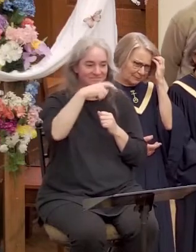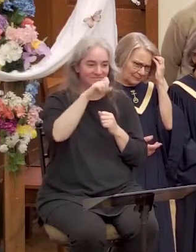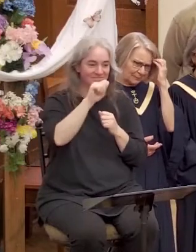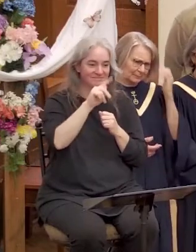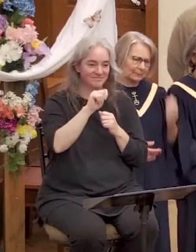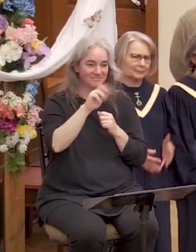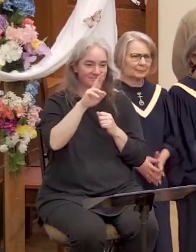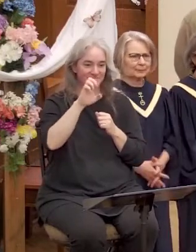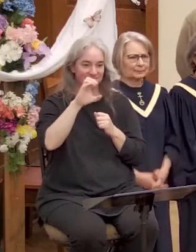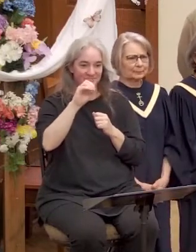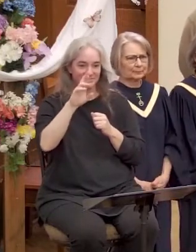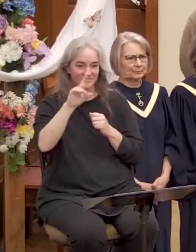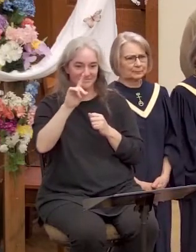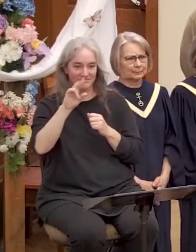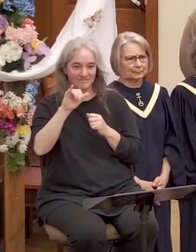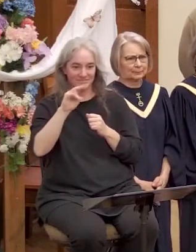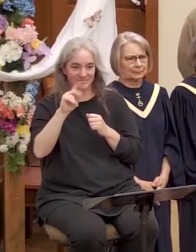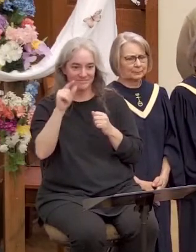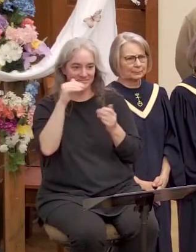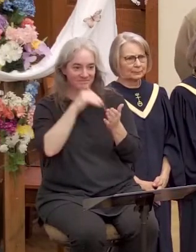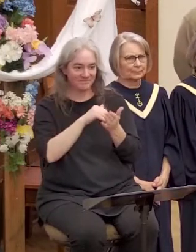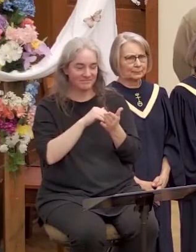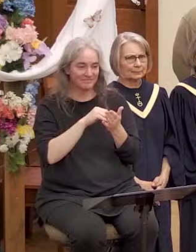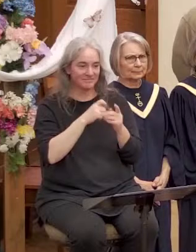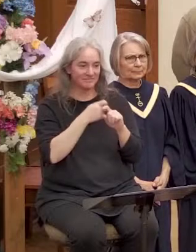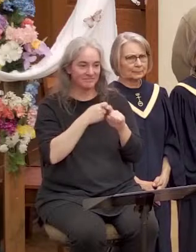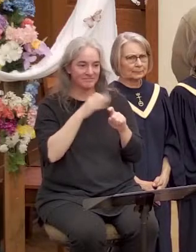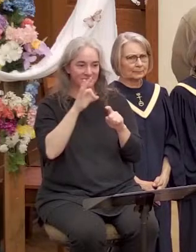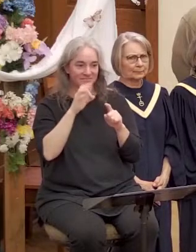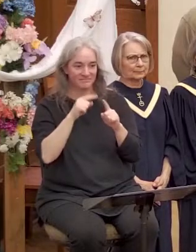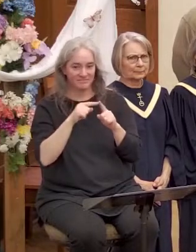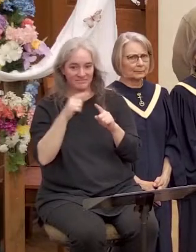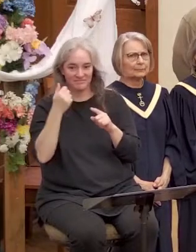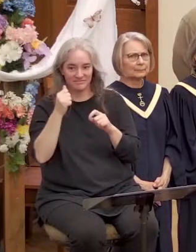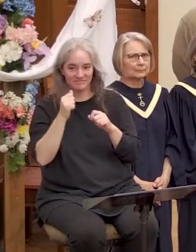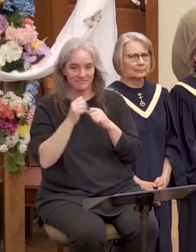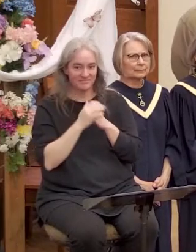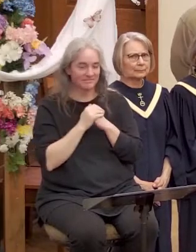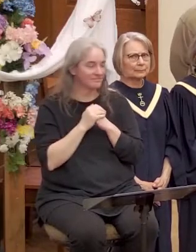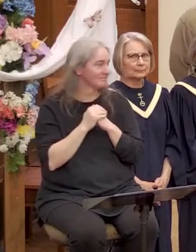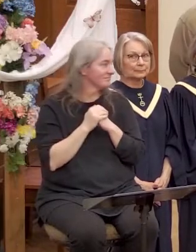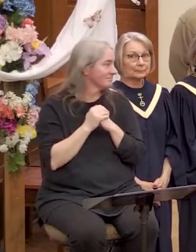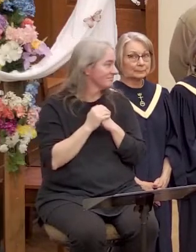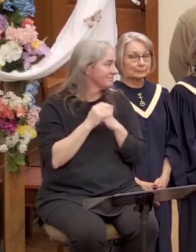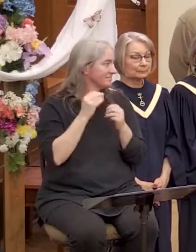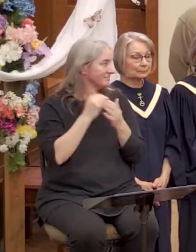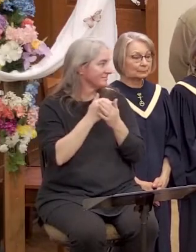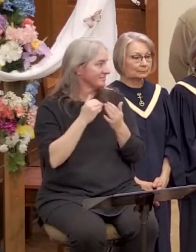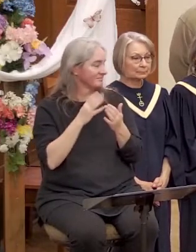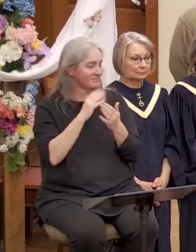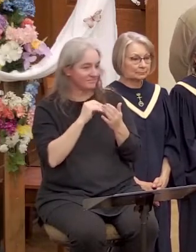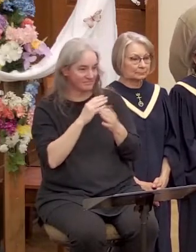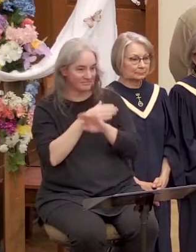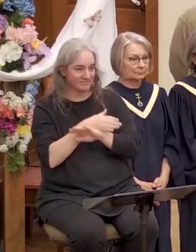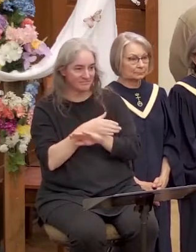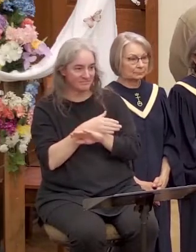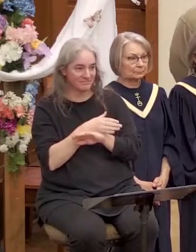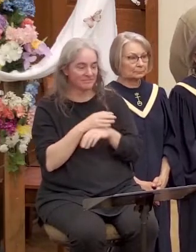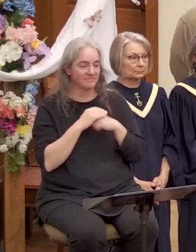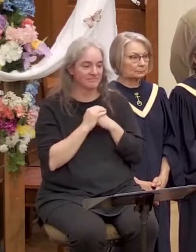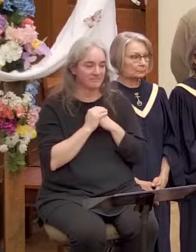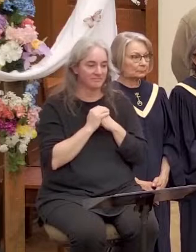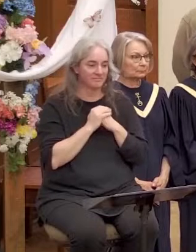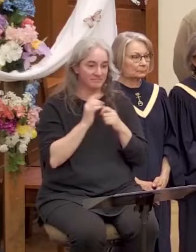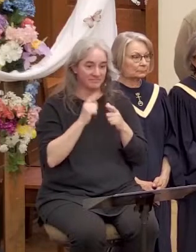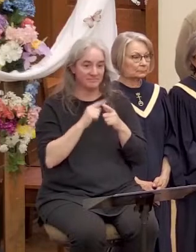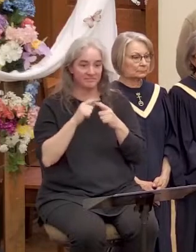recording, presentation of the recording again, from 9 to 10, or quarter 9:45 before the service and after the service. And then